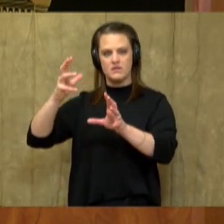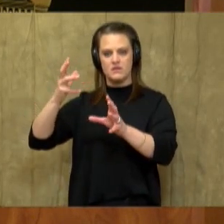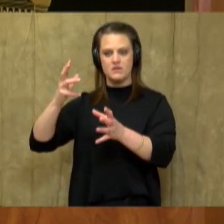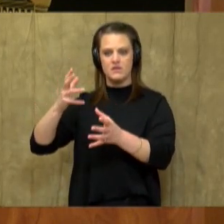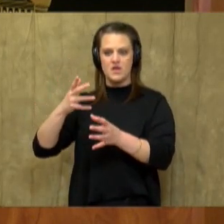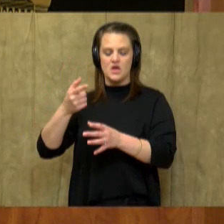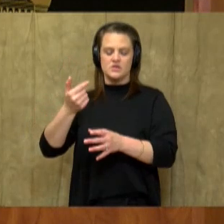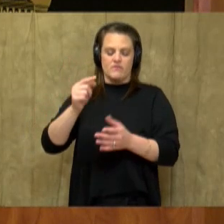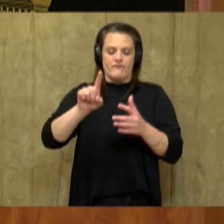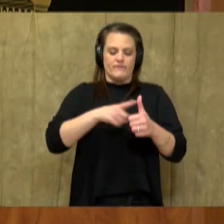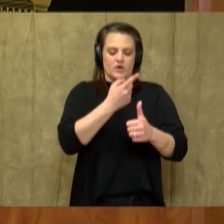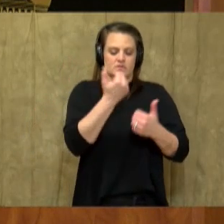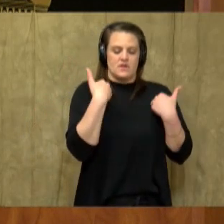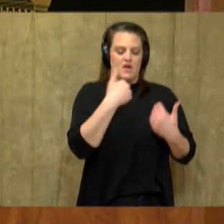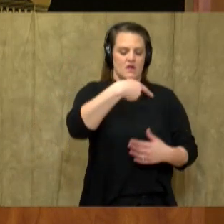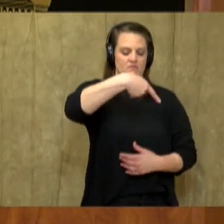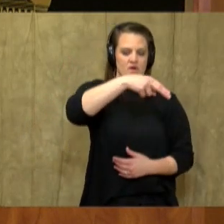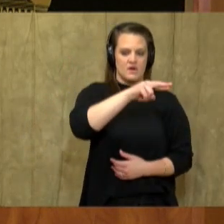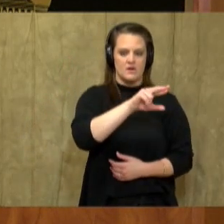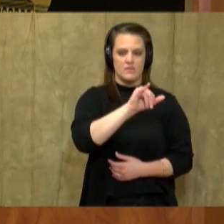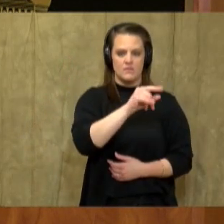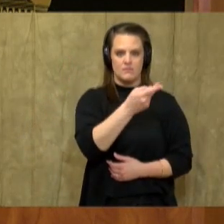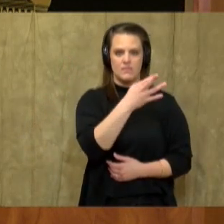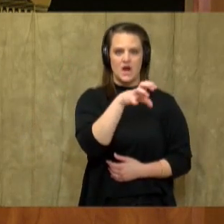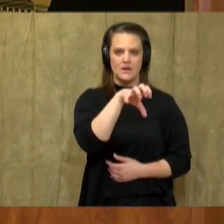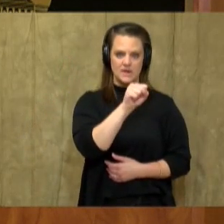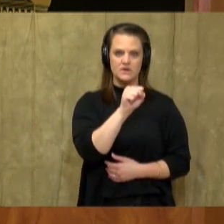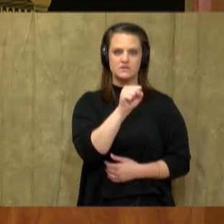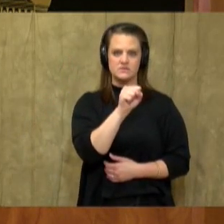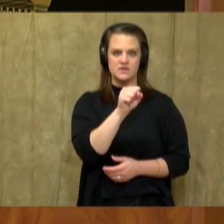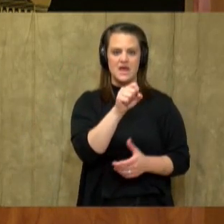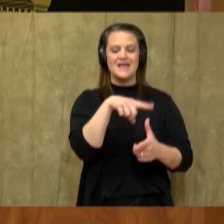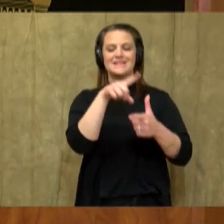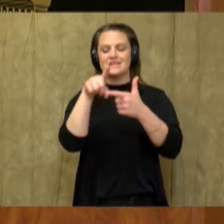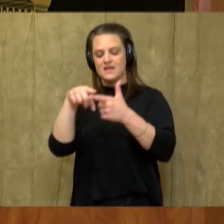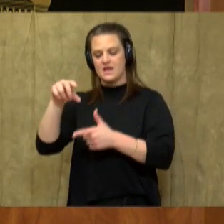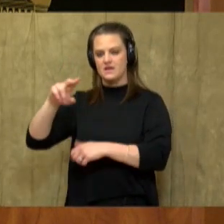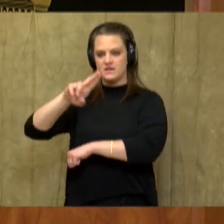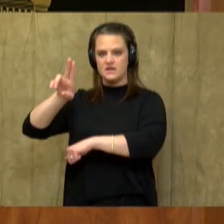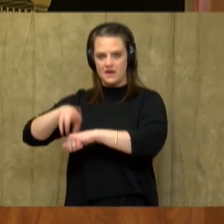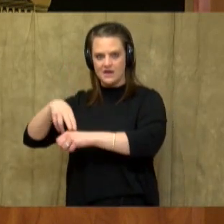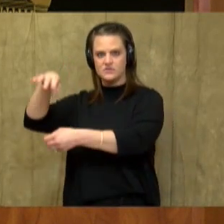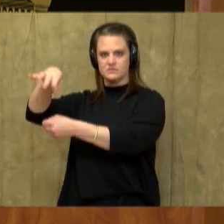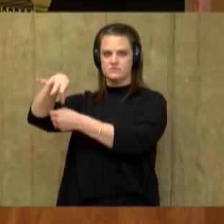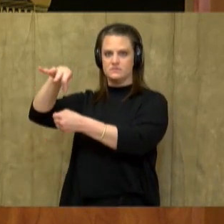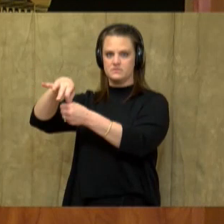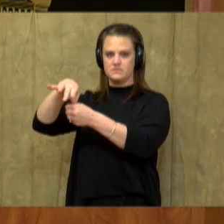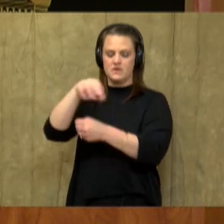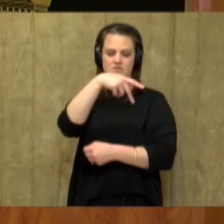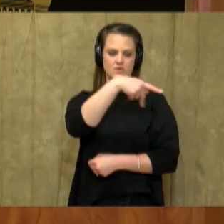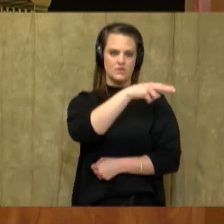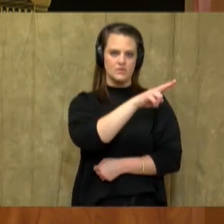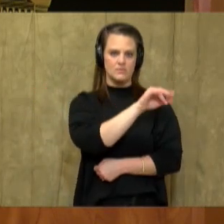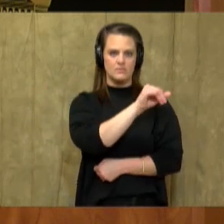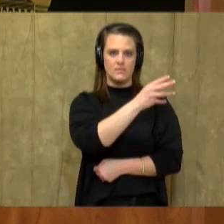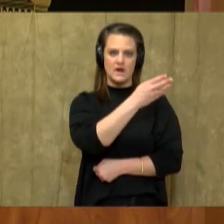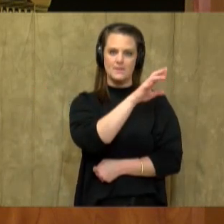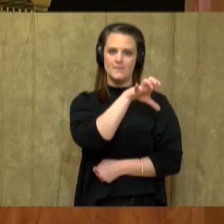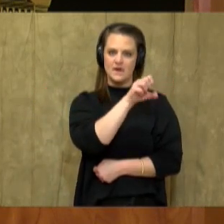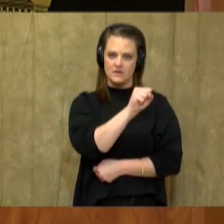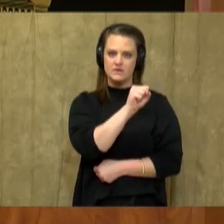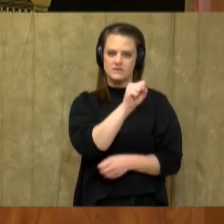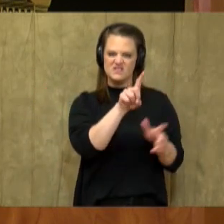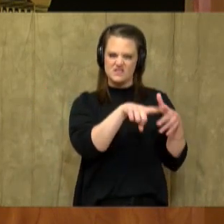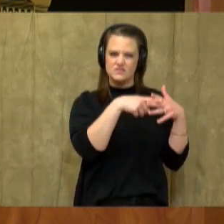to have the primaries before you have the national election. So this is the primary. This is whenever we're deciding that who's going to